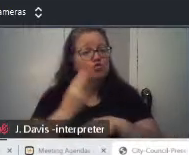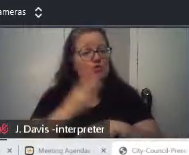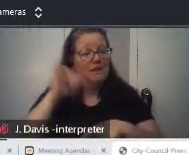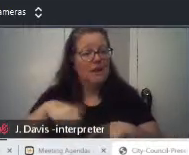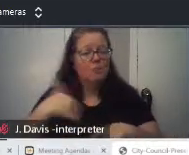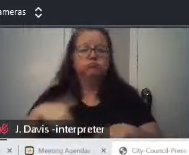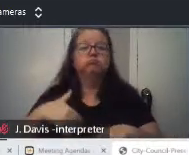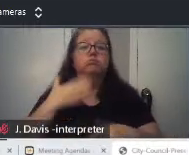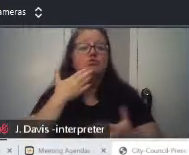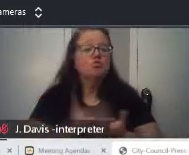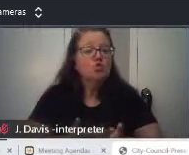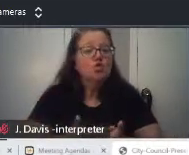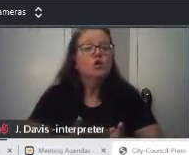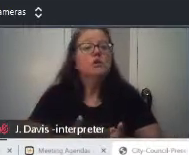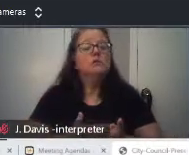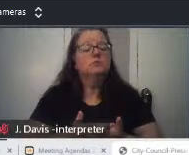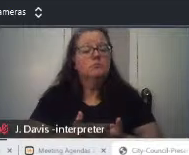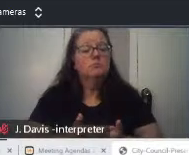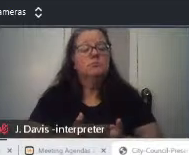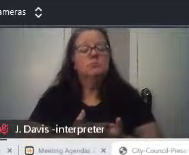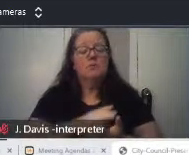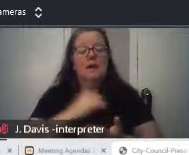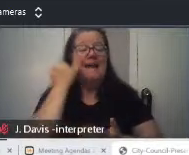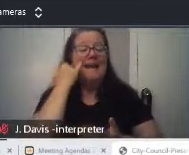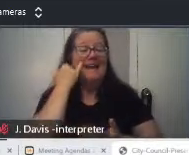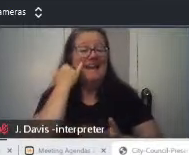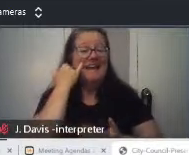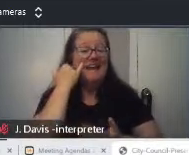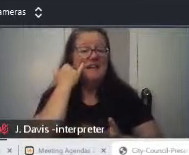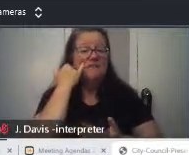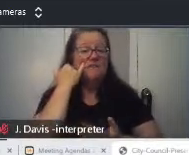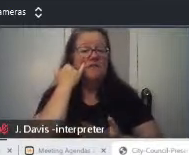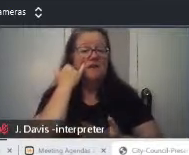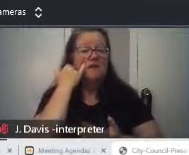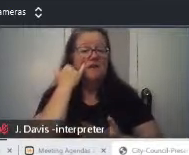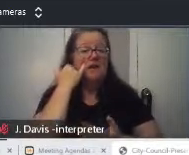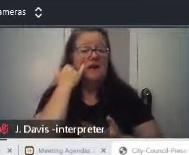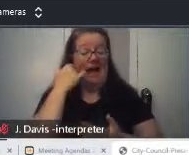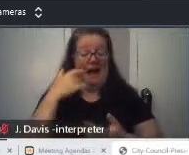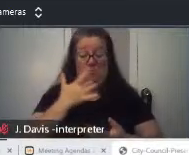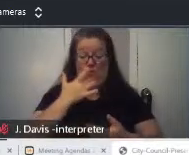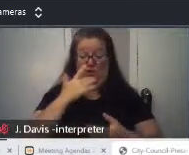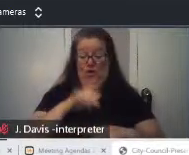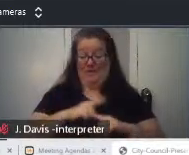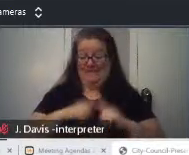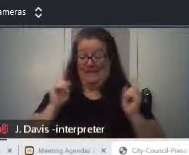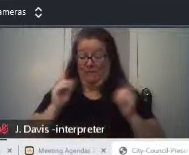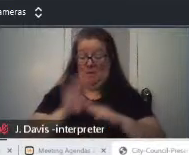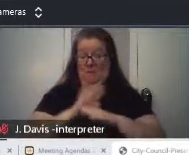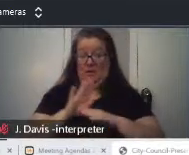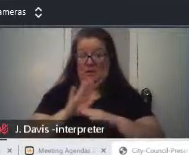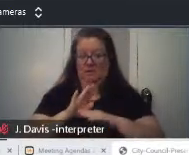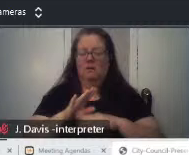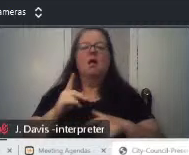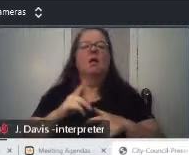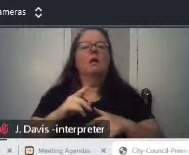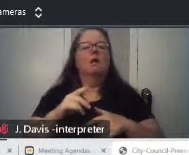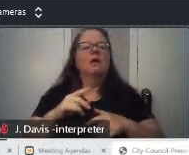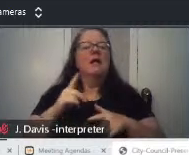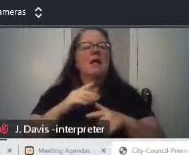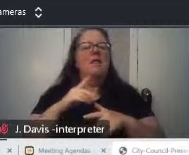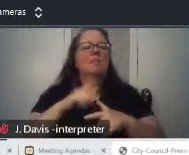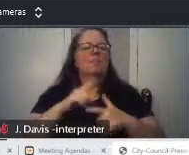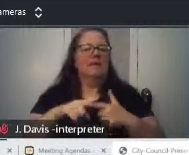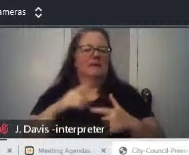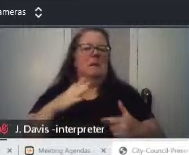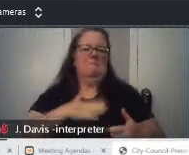certainly adequate or good. And if there was something that I would prefer different, then, you know, the burden would really be on me to go out into the market and raise $30